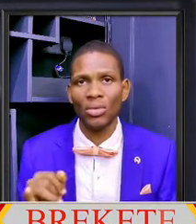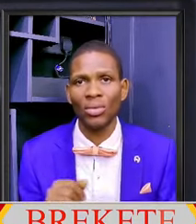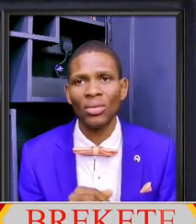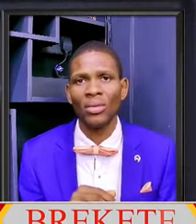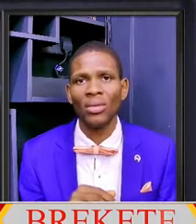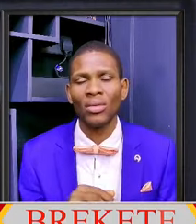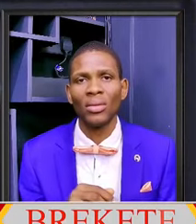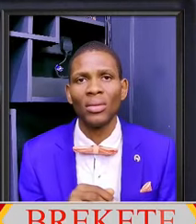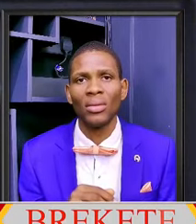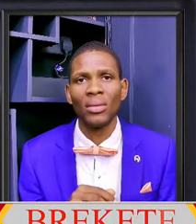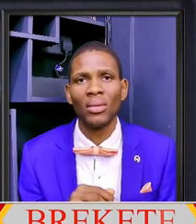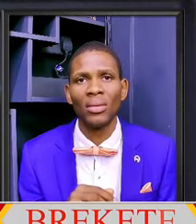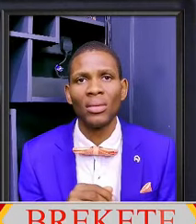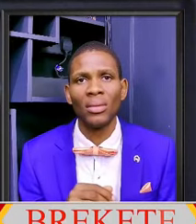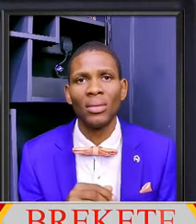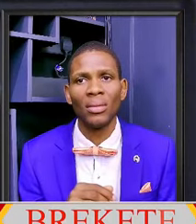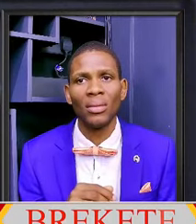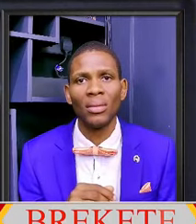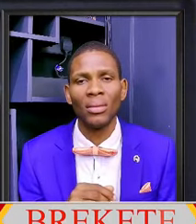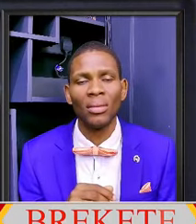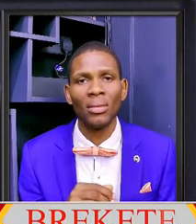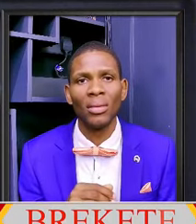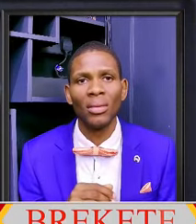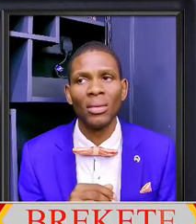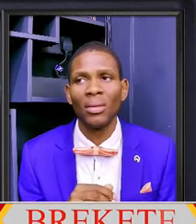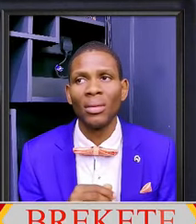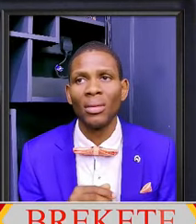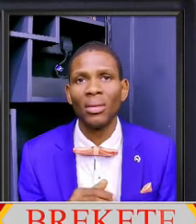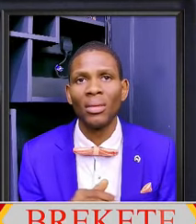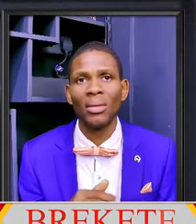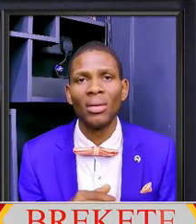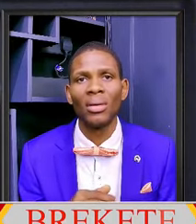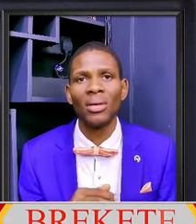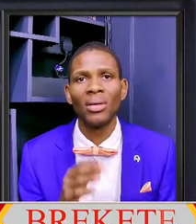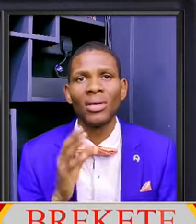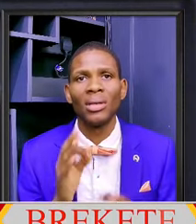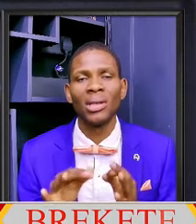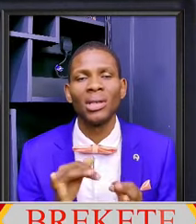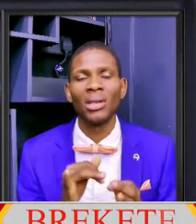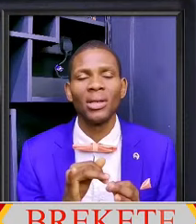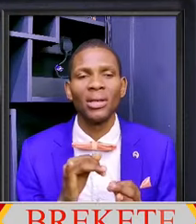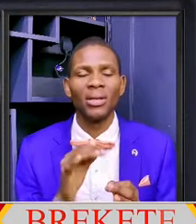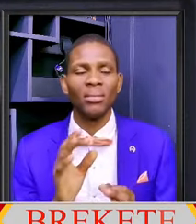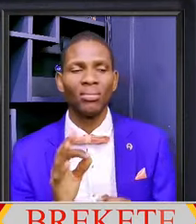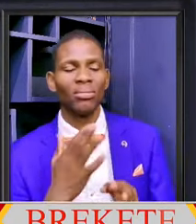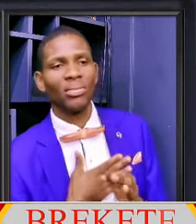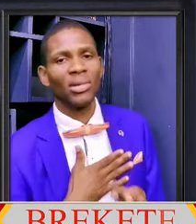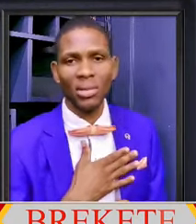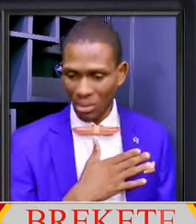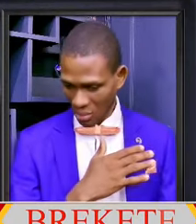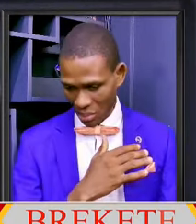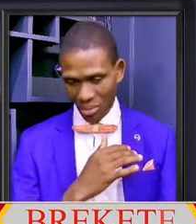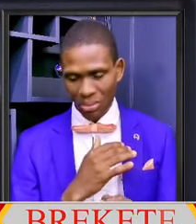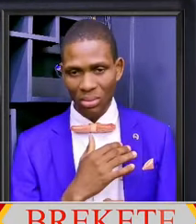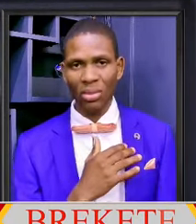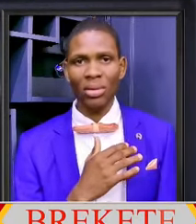My president, no go that side now. No go that side. If I go that side, everything go happen.